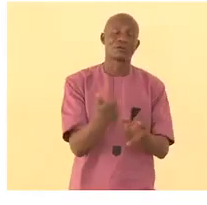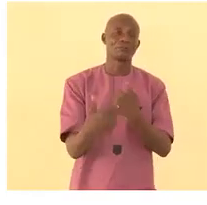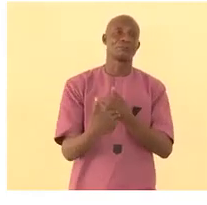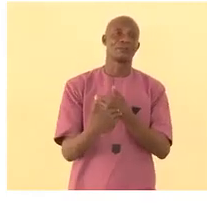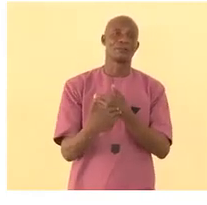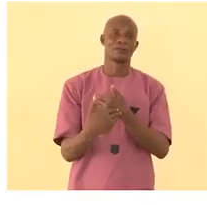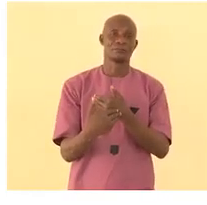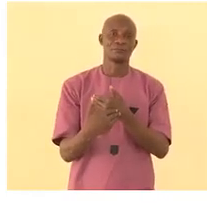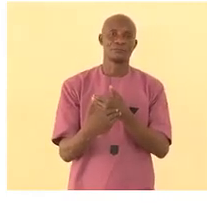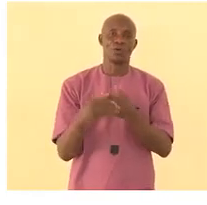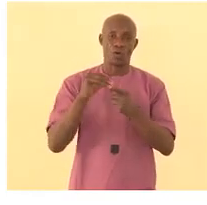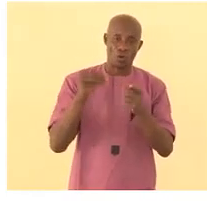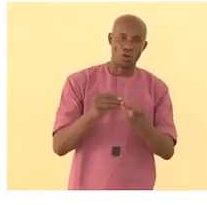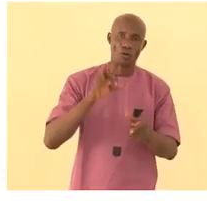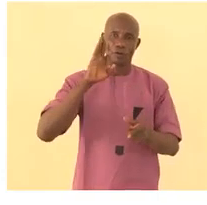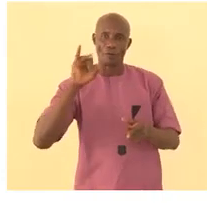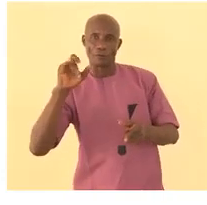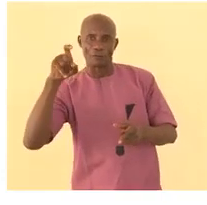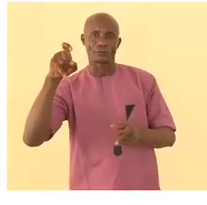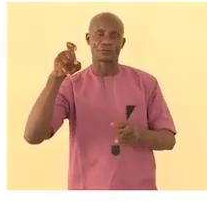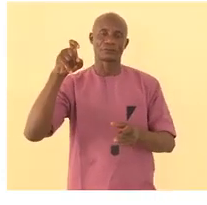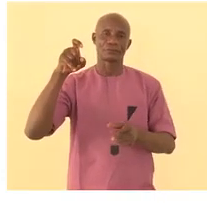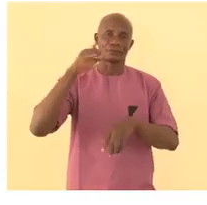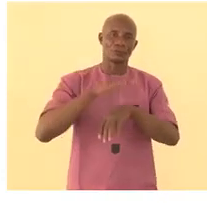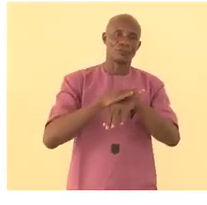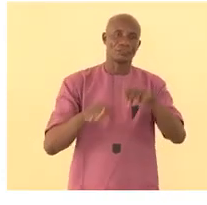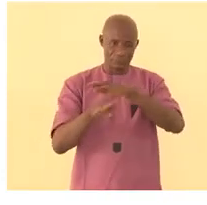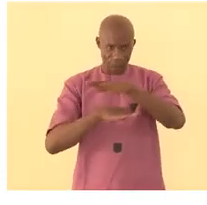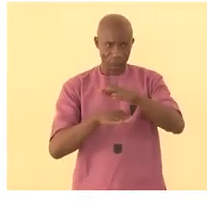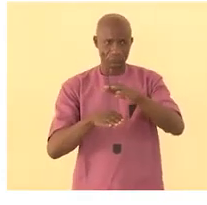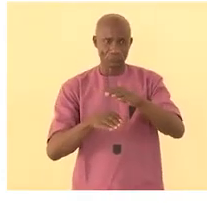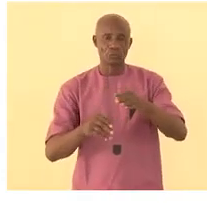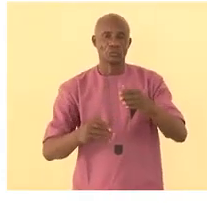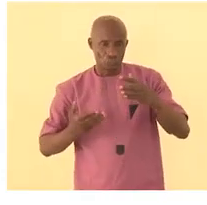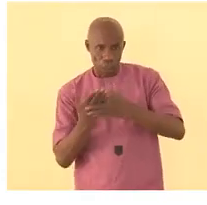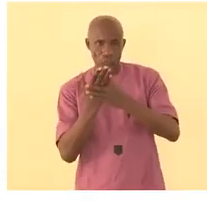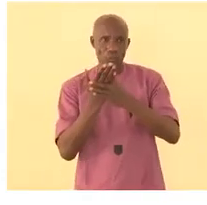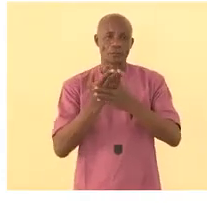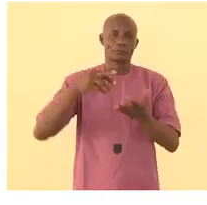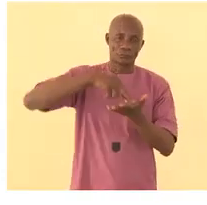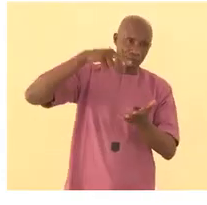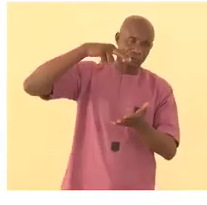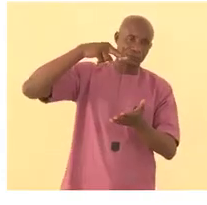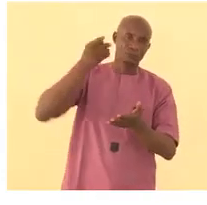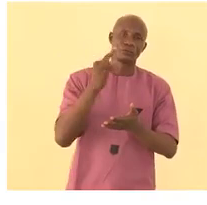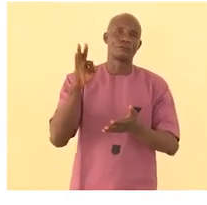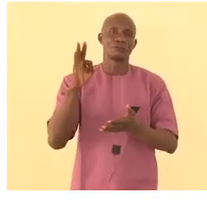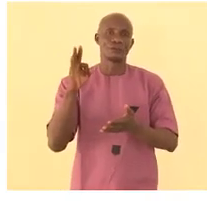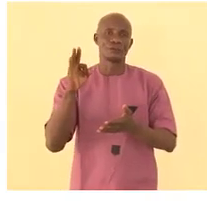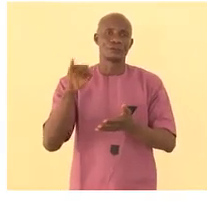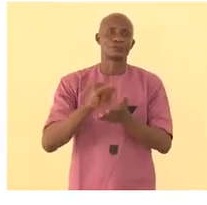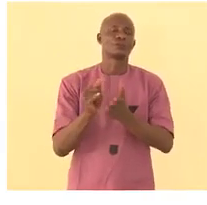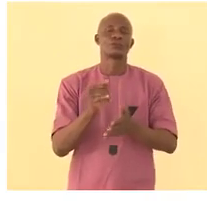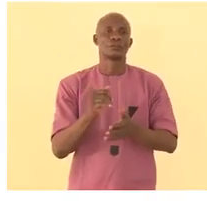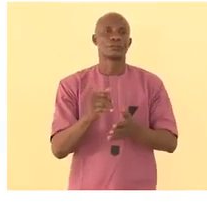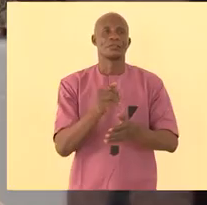restored or fixed upon a firmer basis than through the restoration of the empire